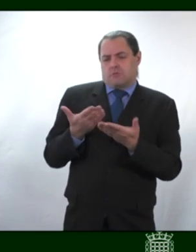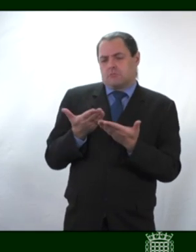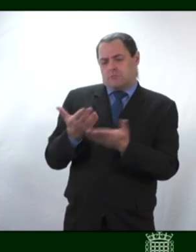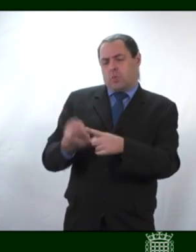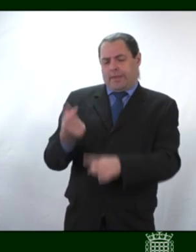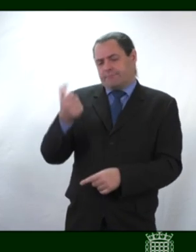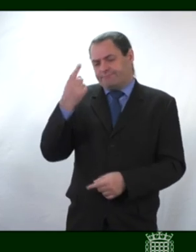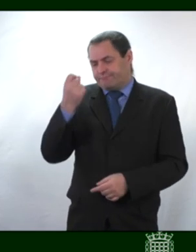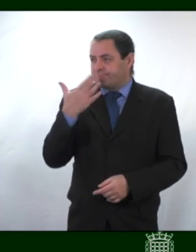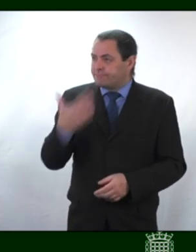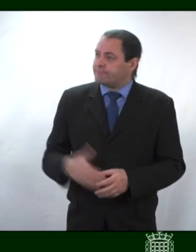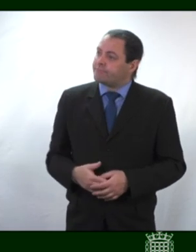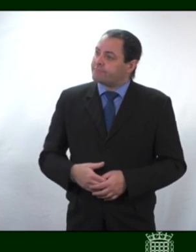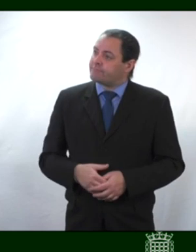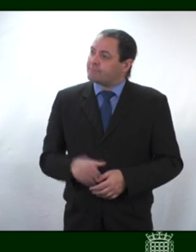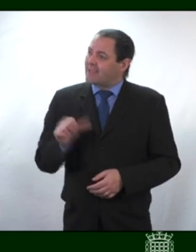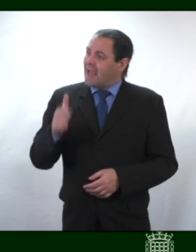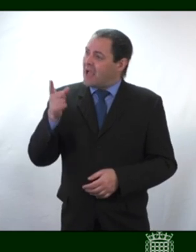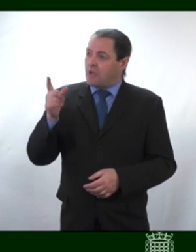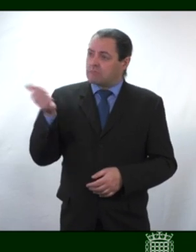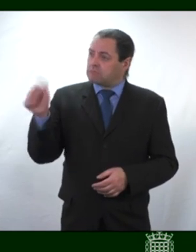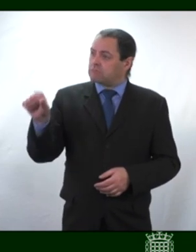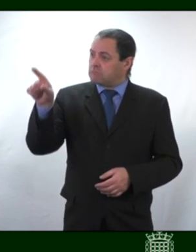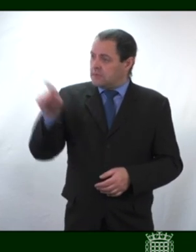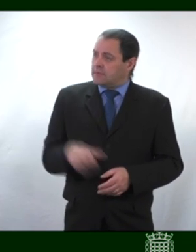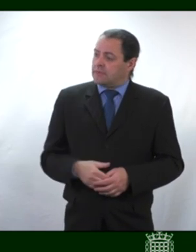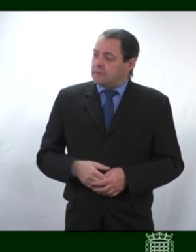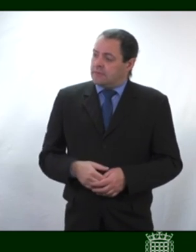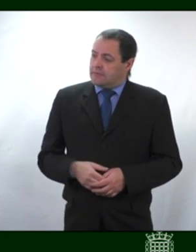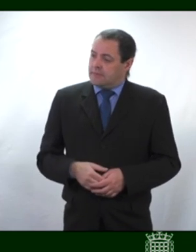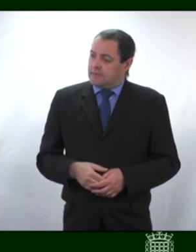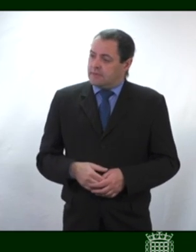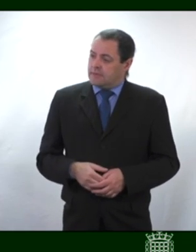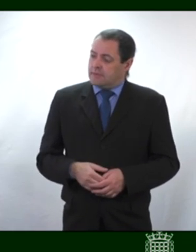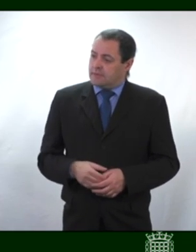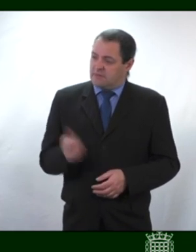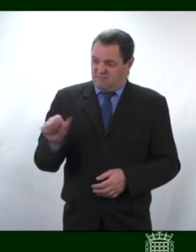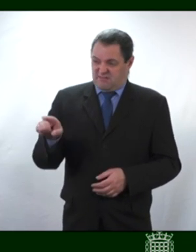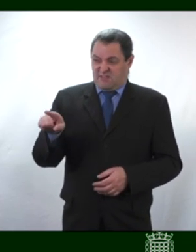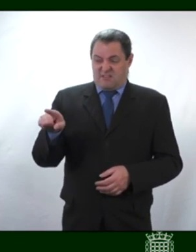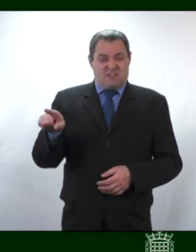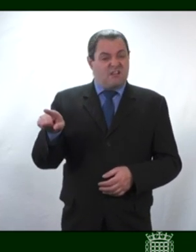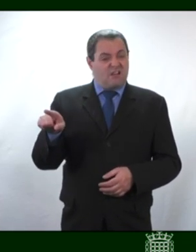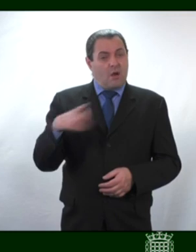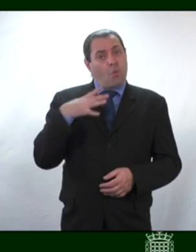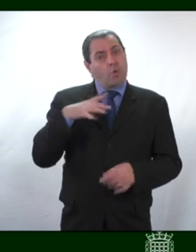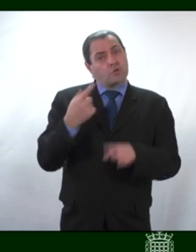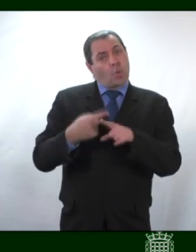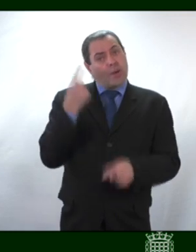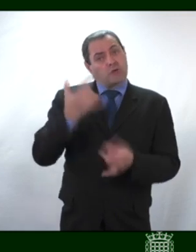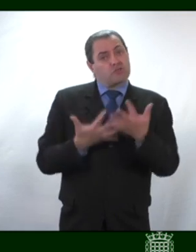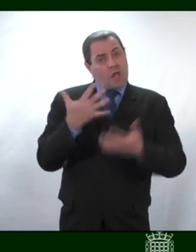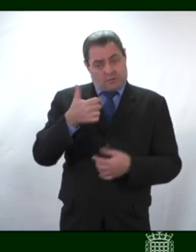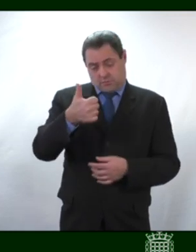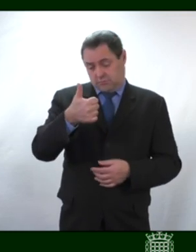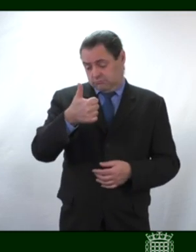so we're straight across to Derek Twin. Thank you, Mr Speaker. In view of the Secretary of State is in favour of fast turnaround times, can I ask him